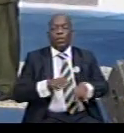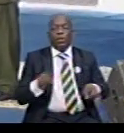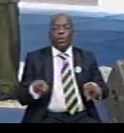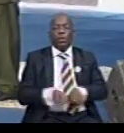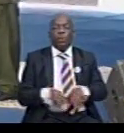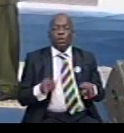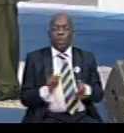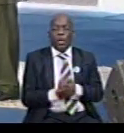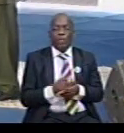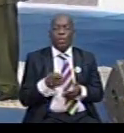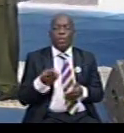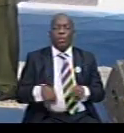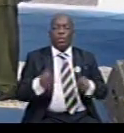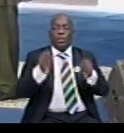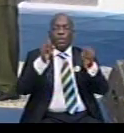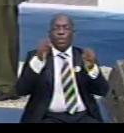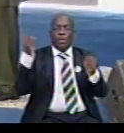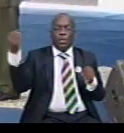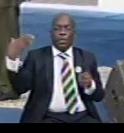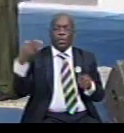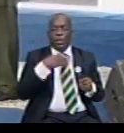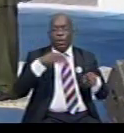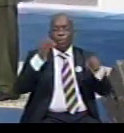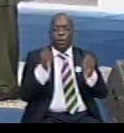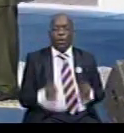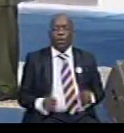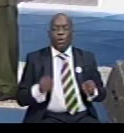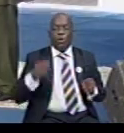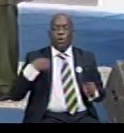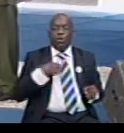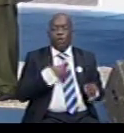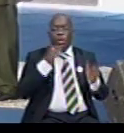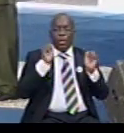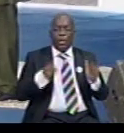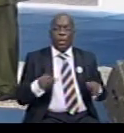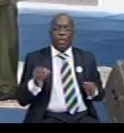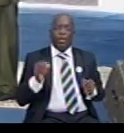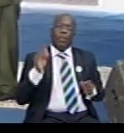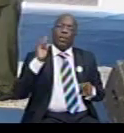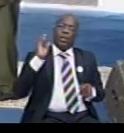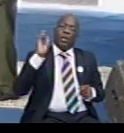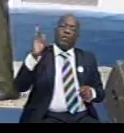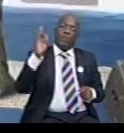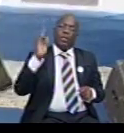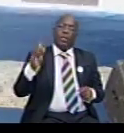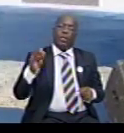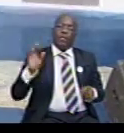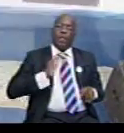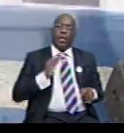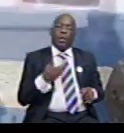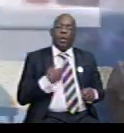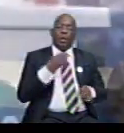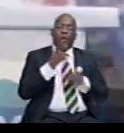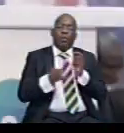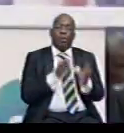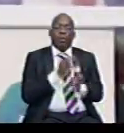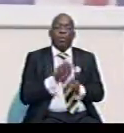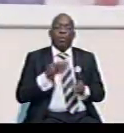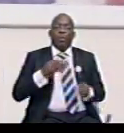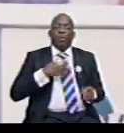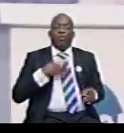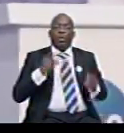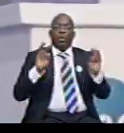grace and power, we can evangelize our world. My topic today